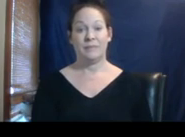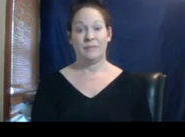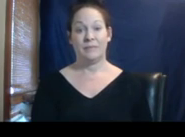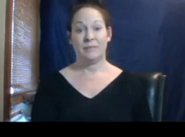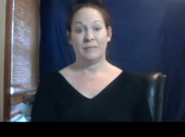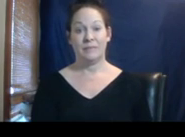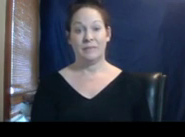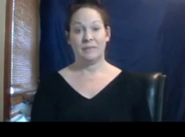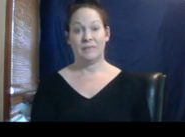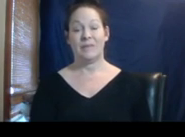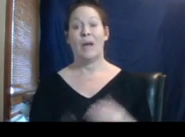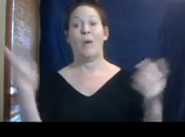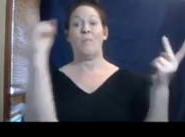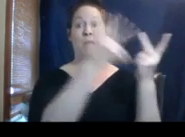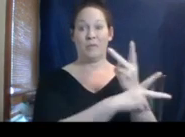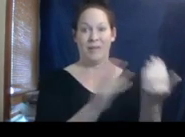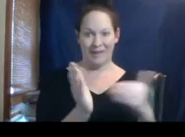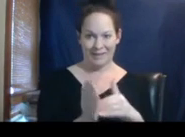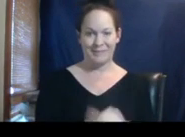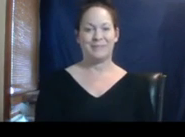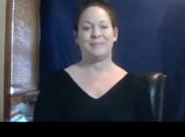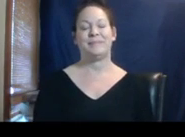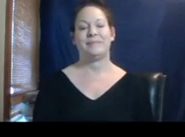So I'm going to multiply it back through.